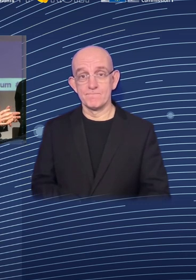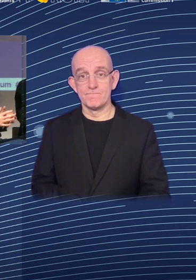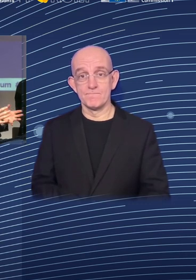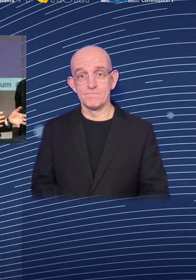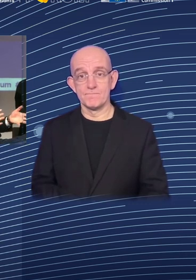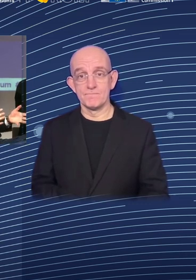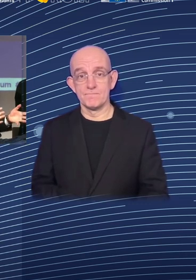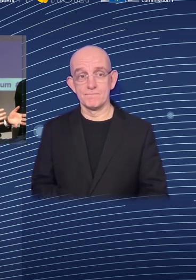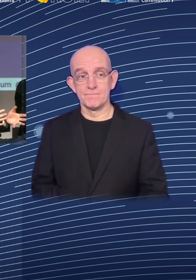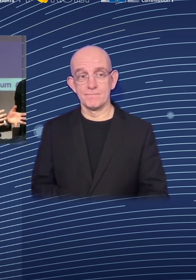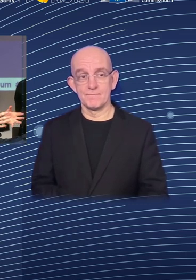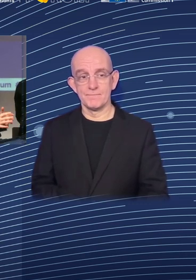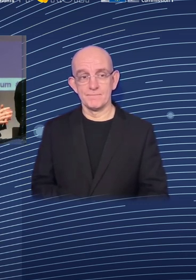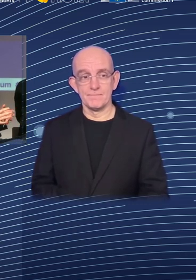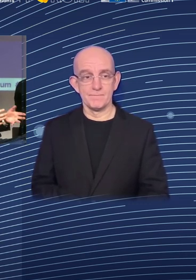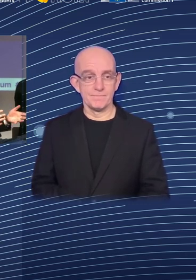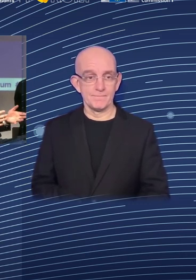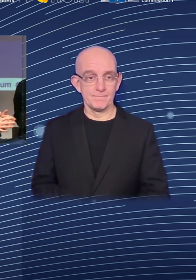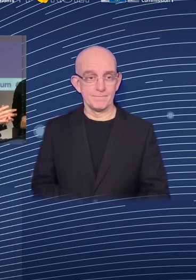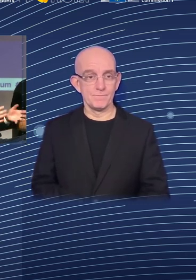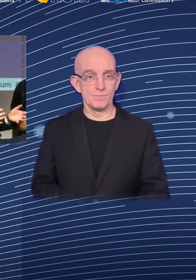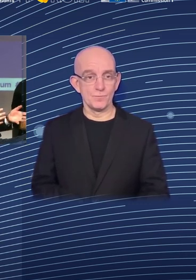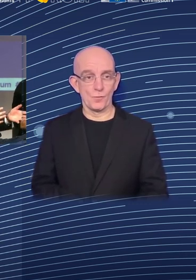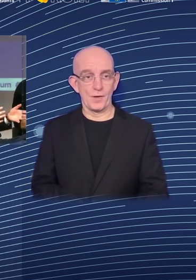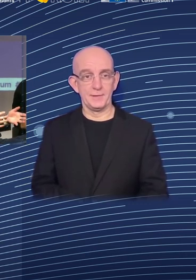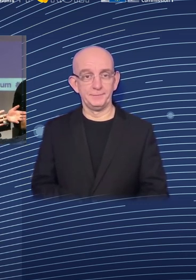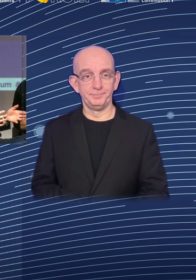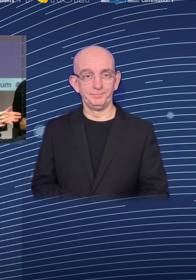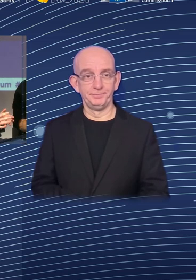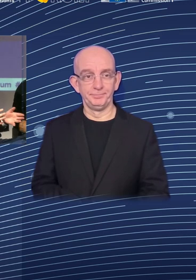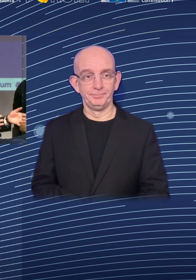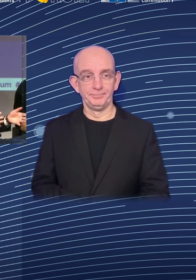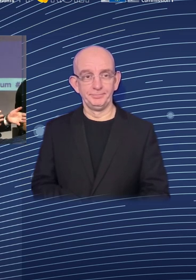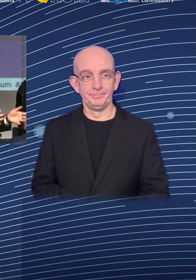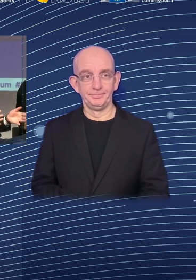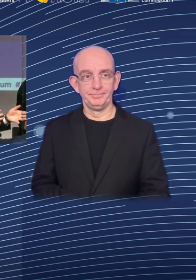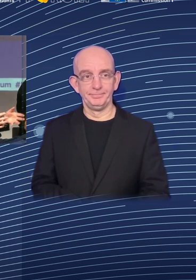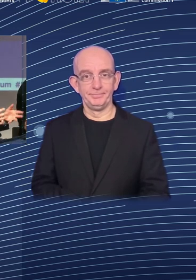about 12,000 graduates and apprenticeships from higher education and